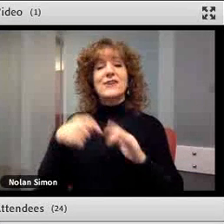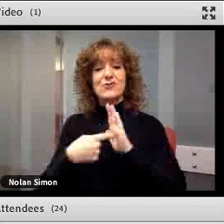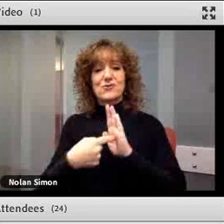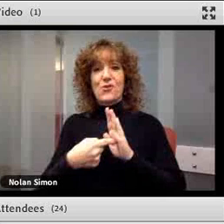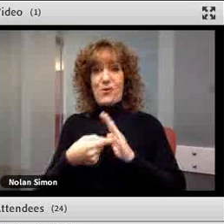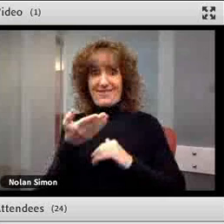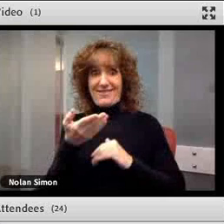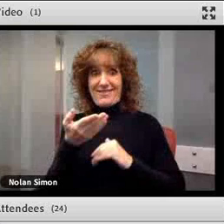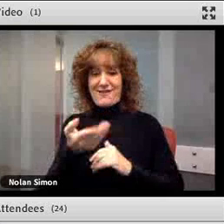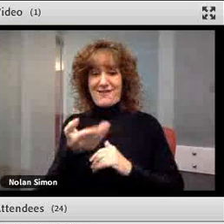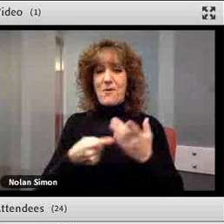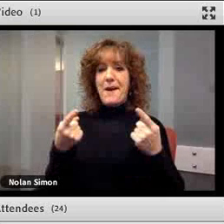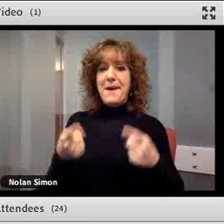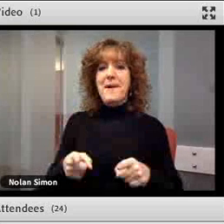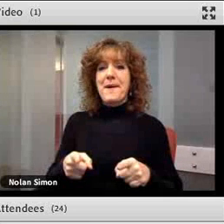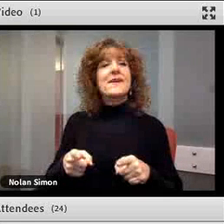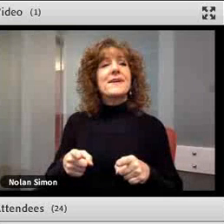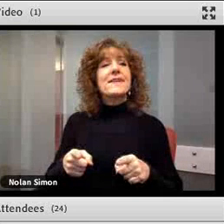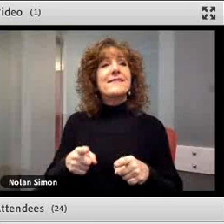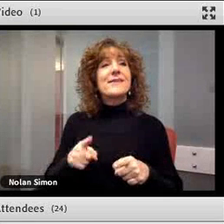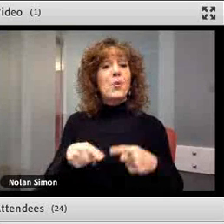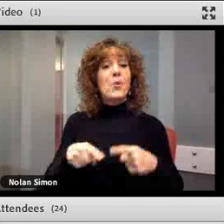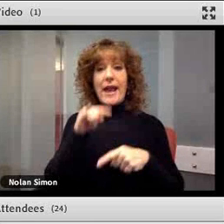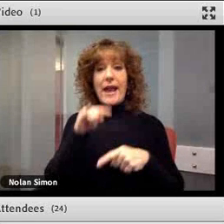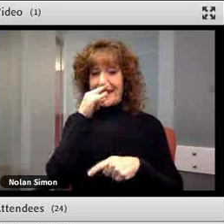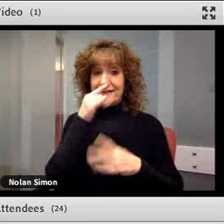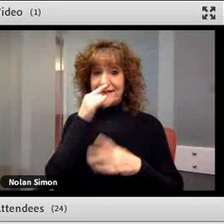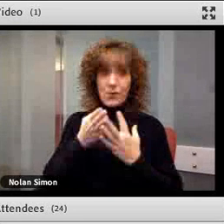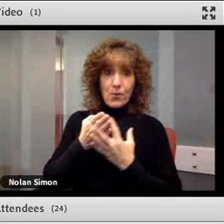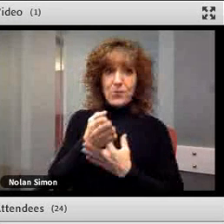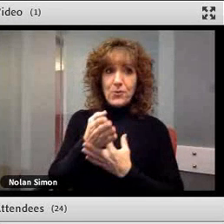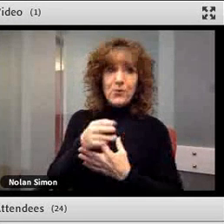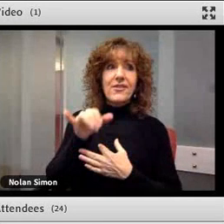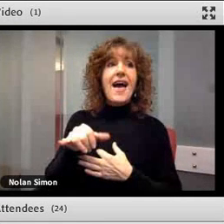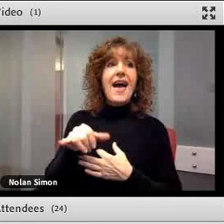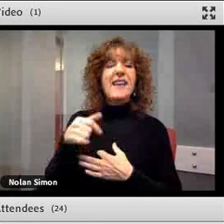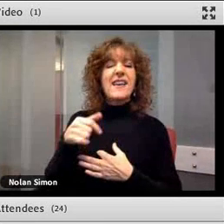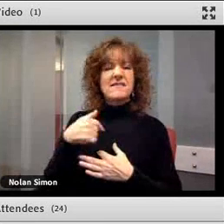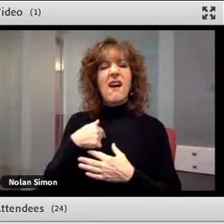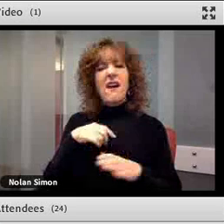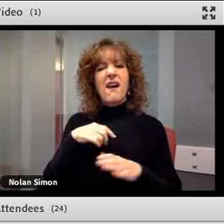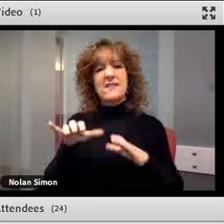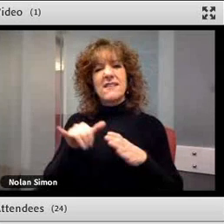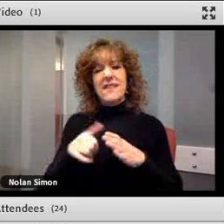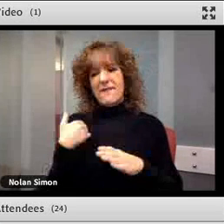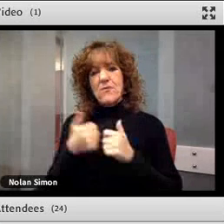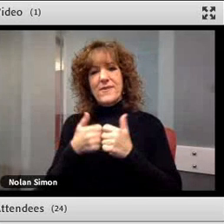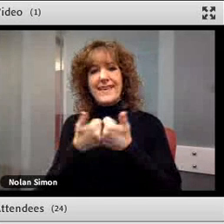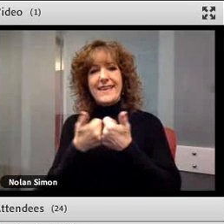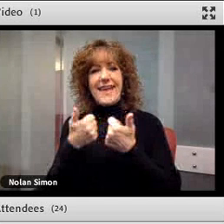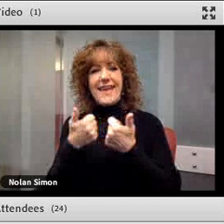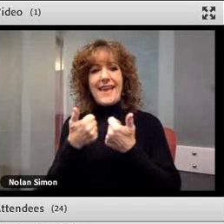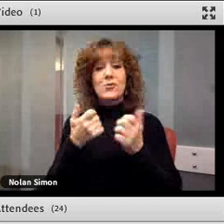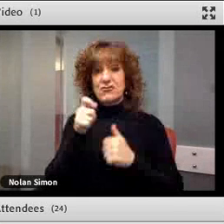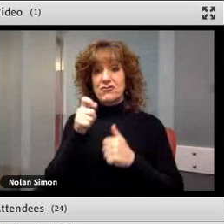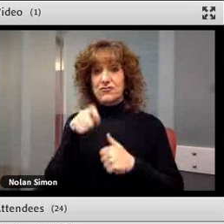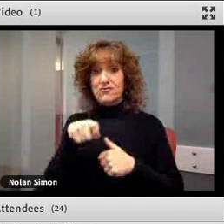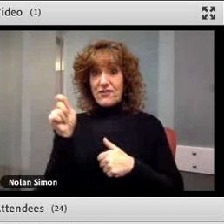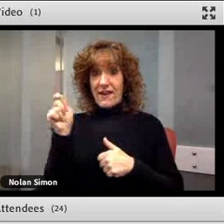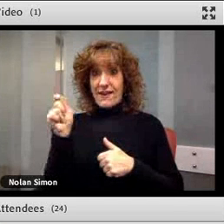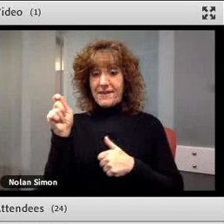you here, what happens is when kids go through this, and I was through this before, like with the games, you get check marks here.